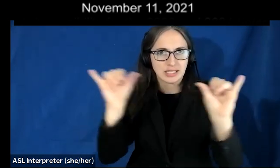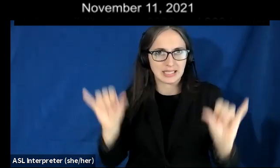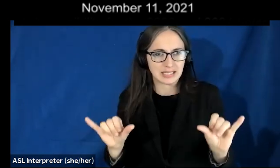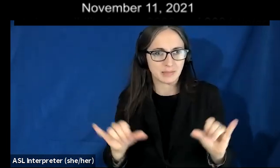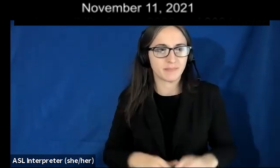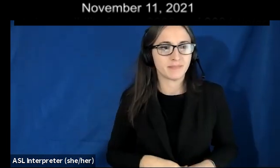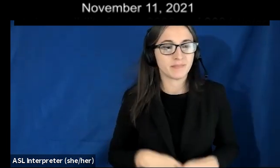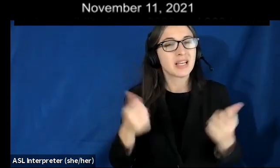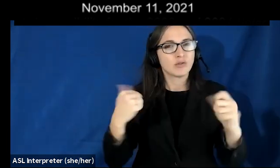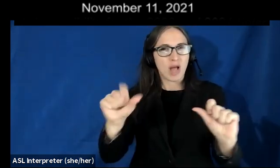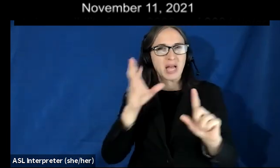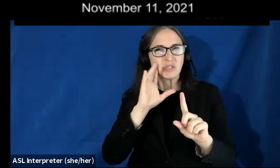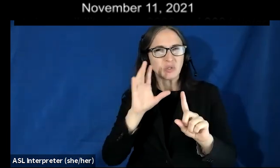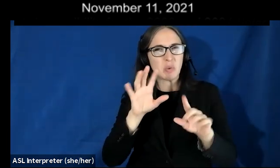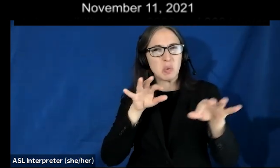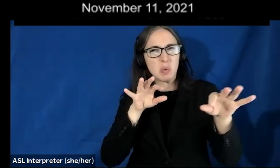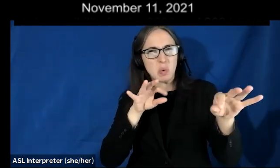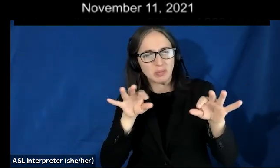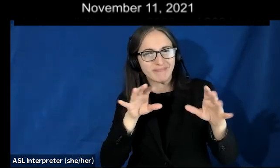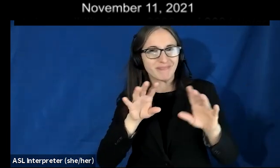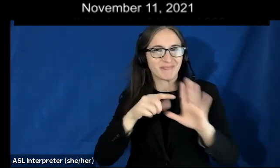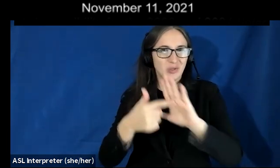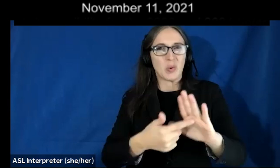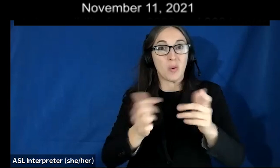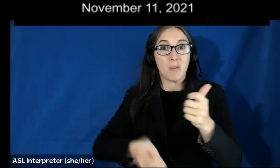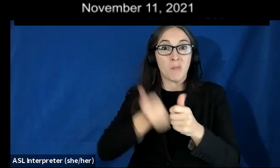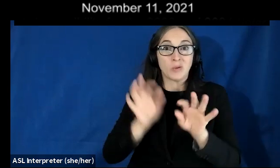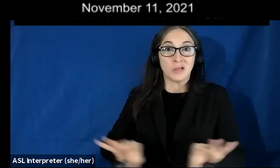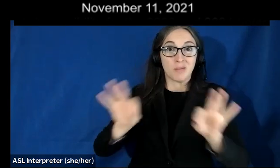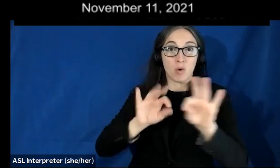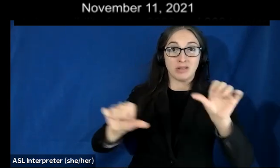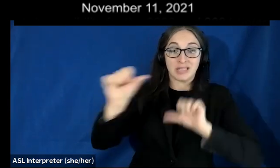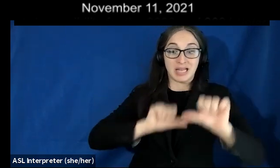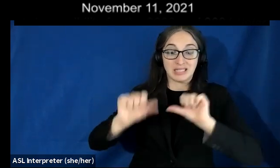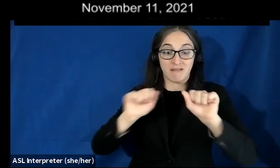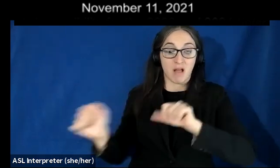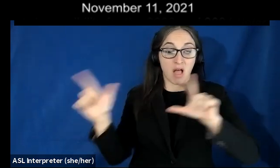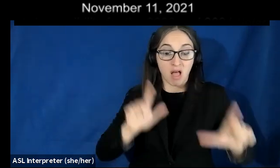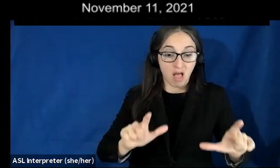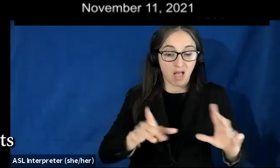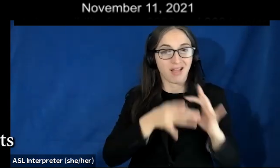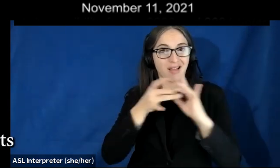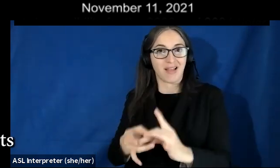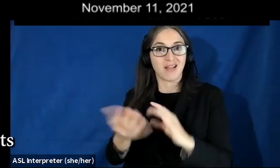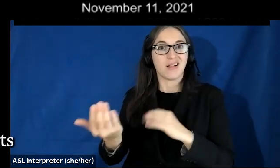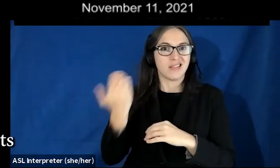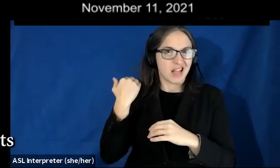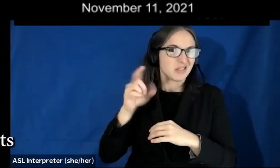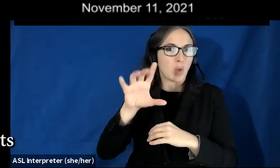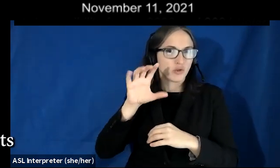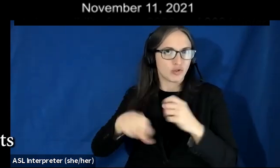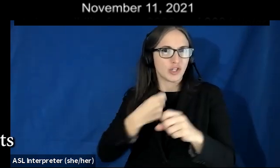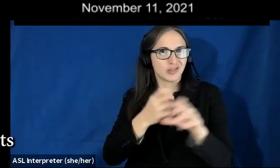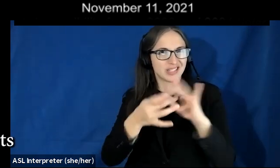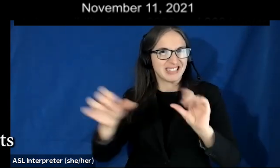paradigm, chaos theory, of the last century in the field of education. In this sense,